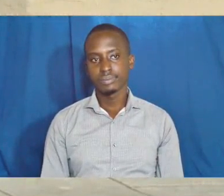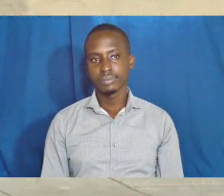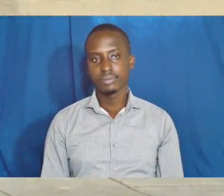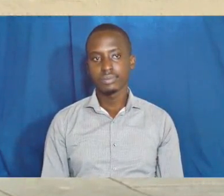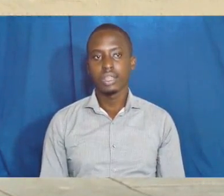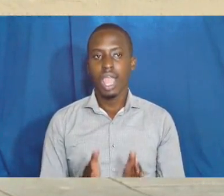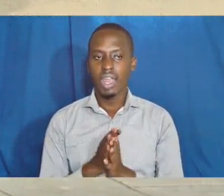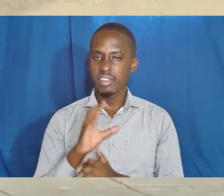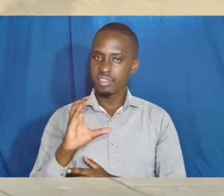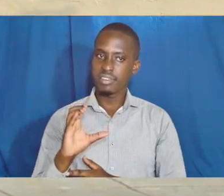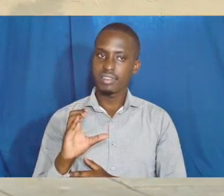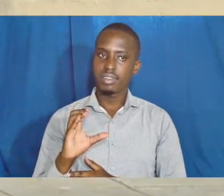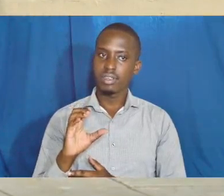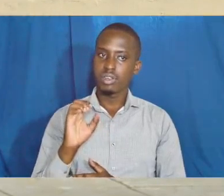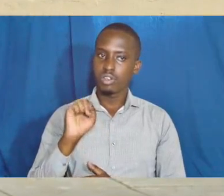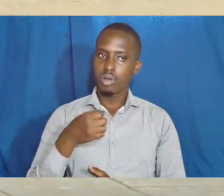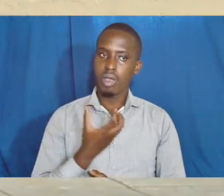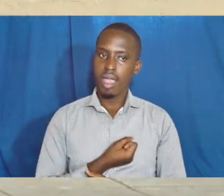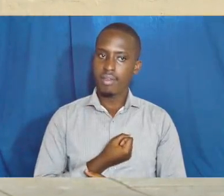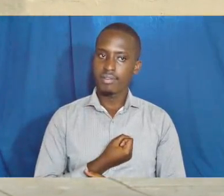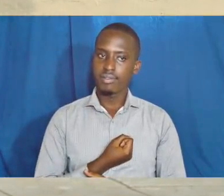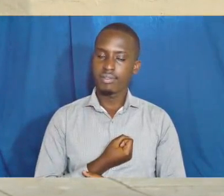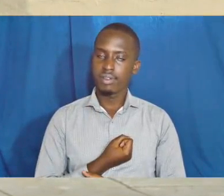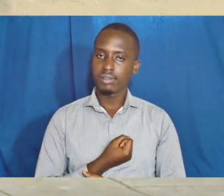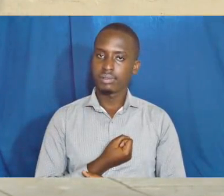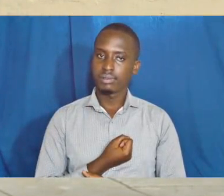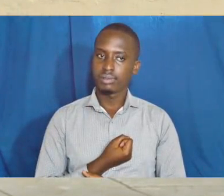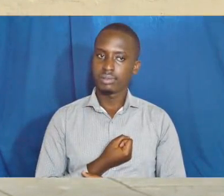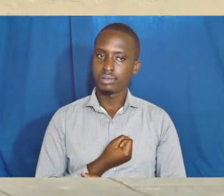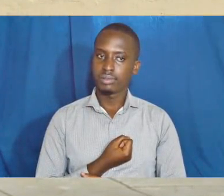And say you'll have to